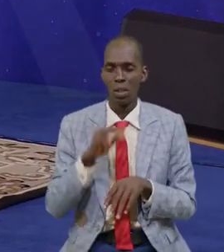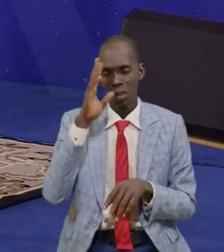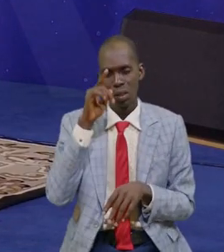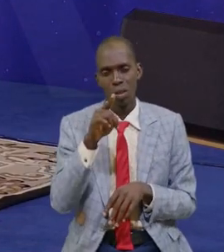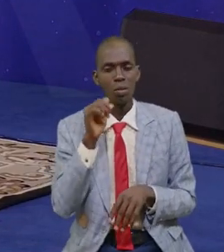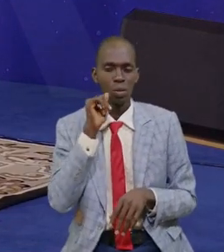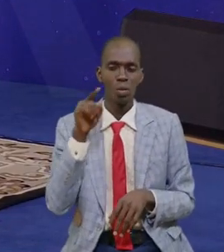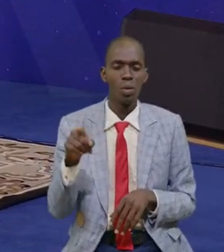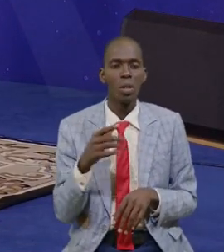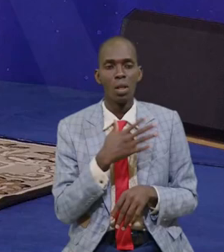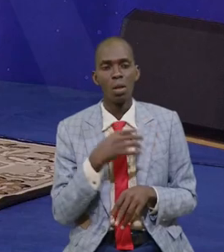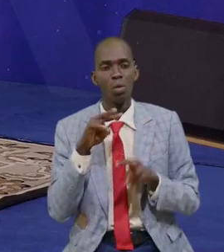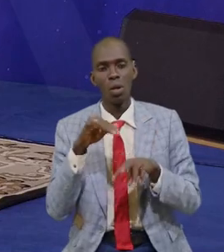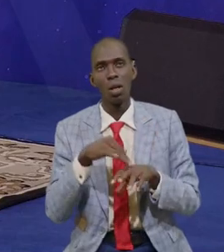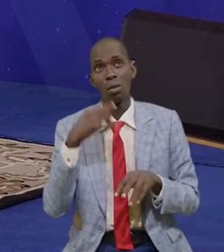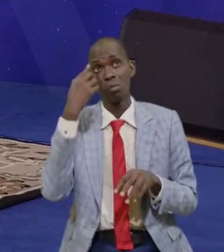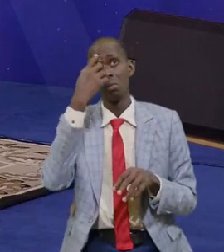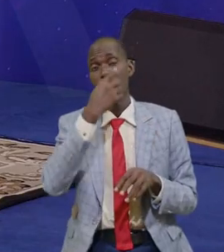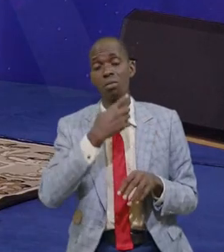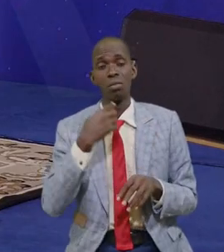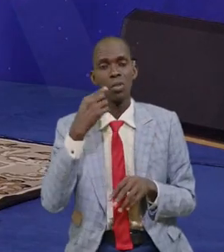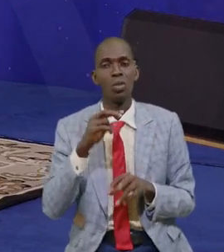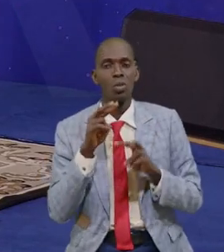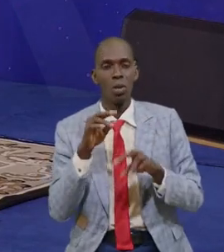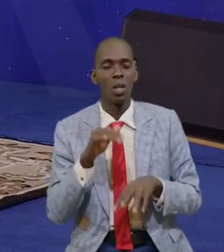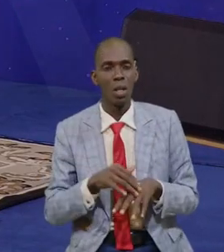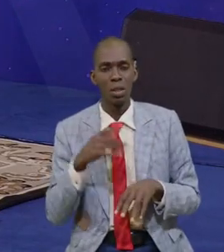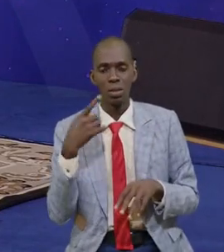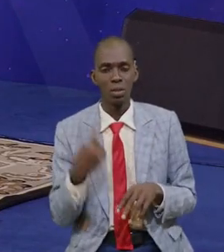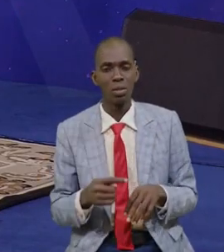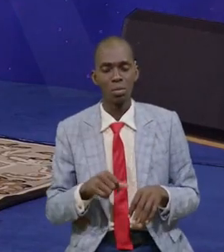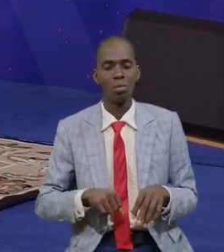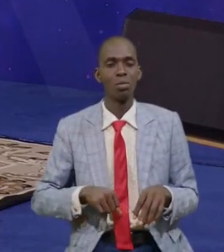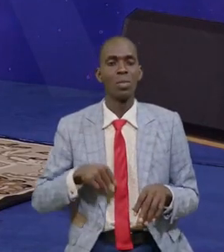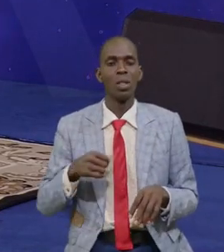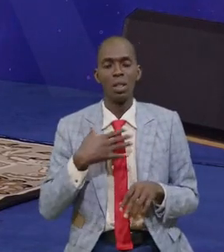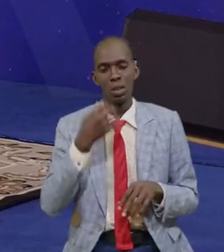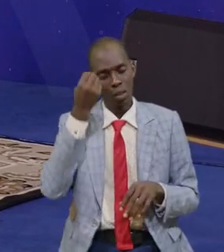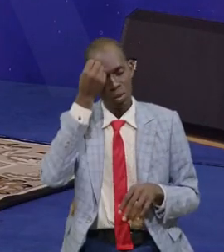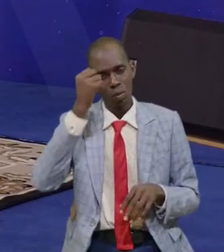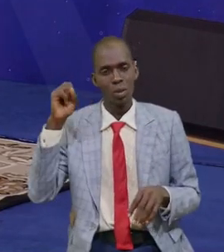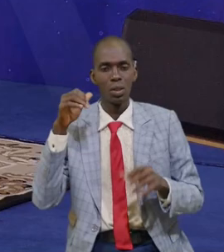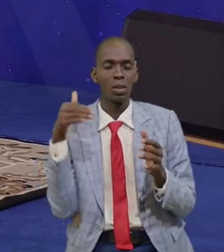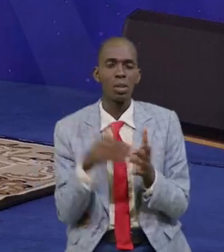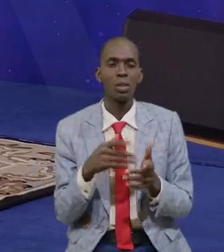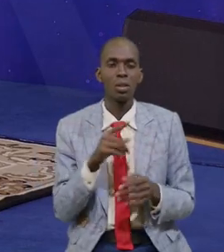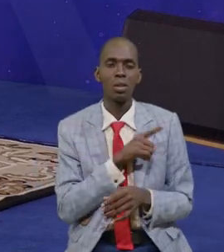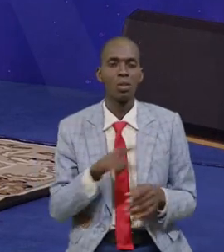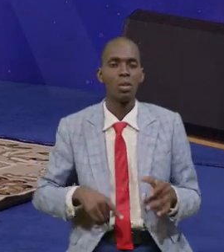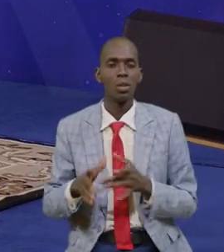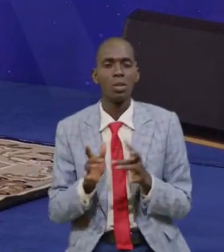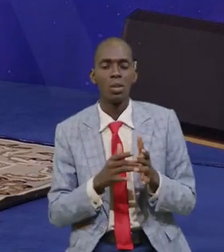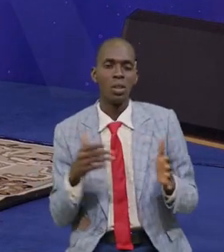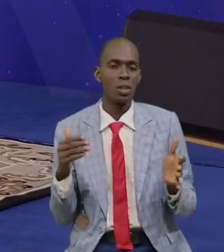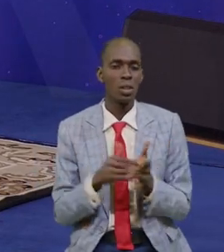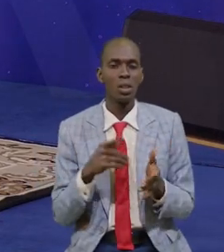even his facial appearance, and look at his defiance. He gives the Lord Jesus, and he gave the